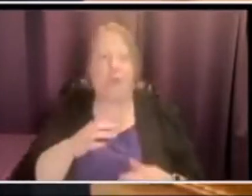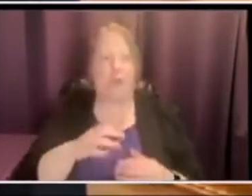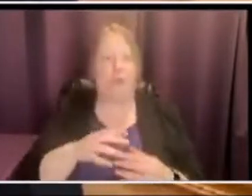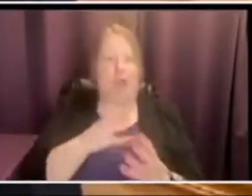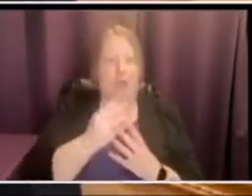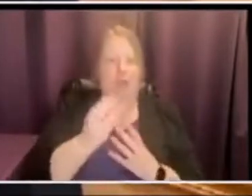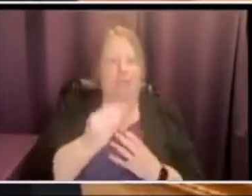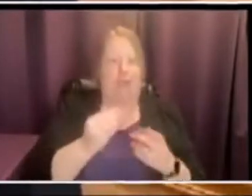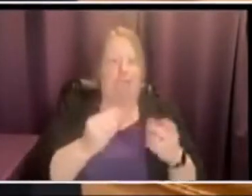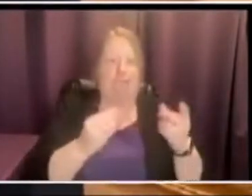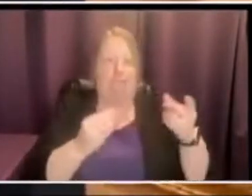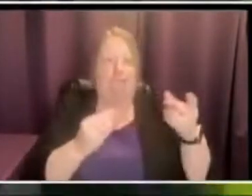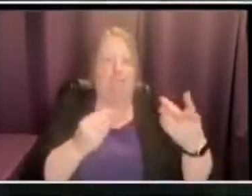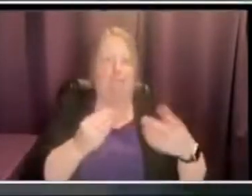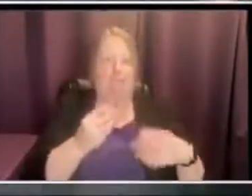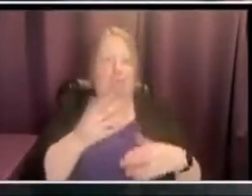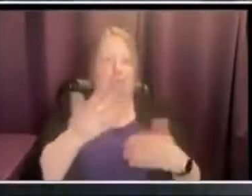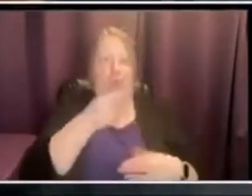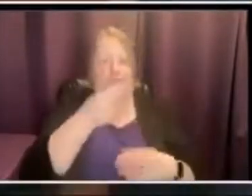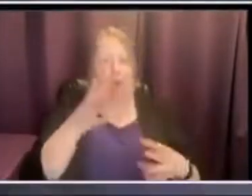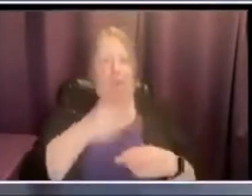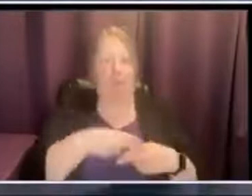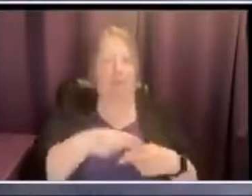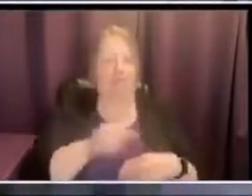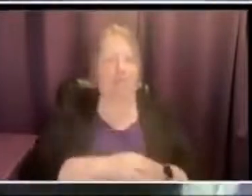Leader Hoyer has mentioned.